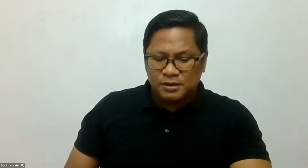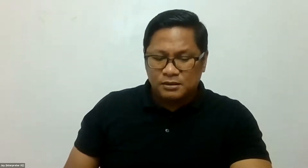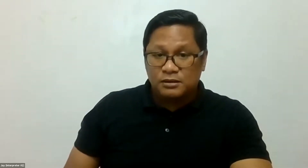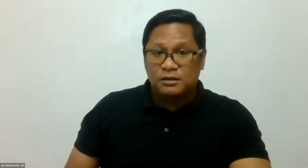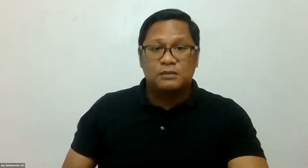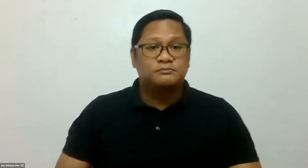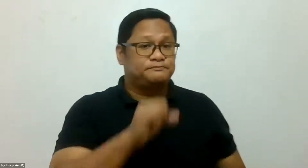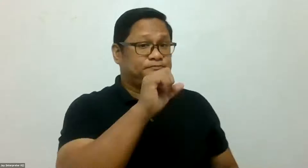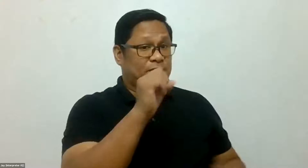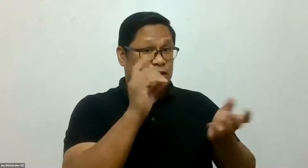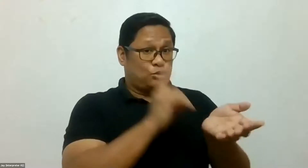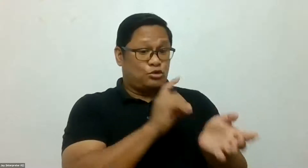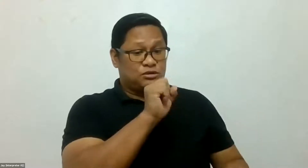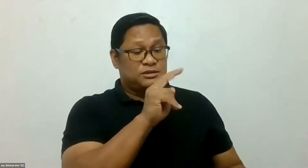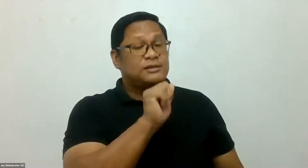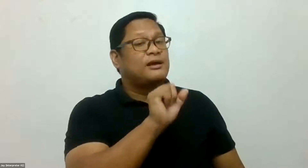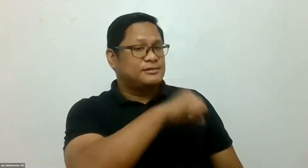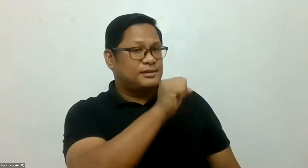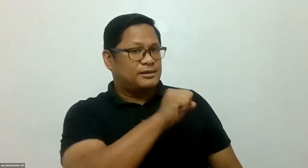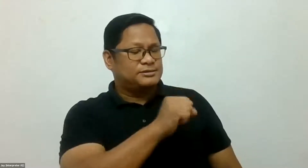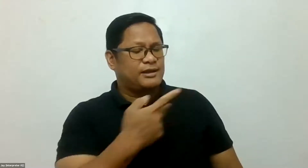Yes, we have